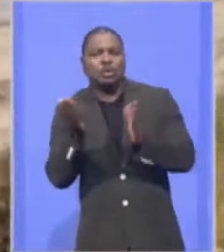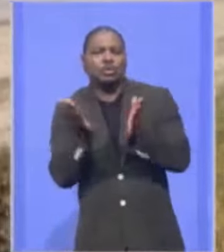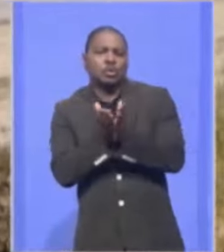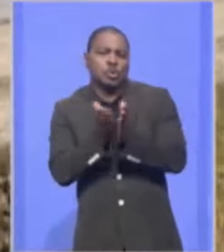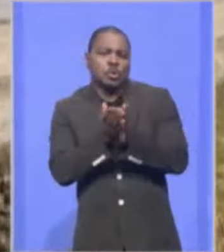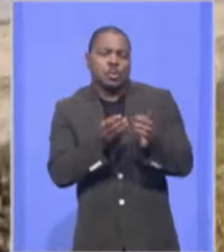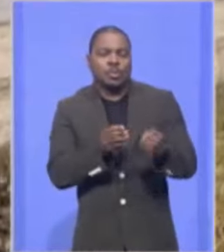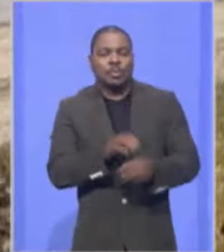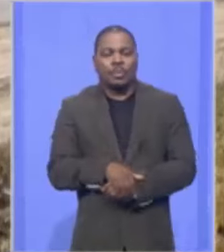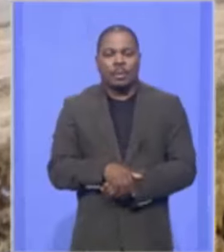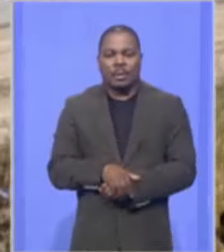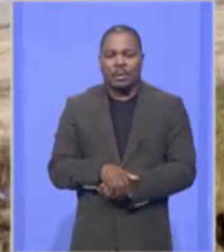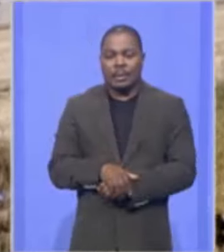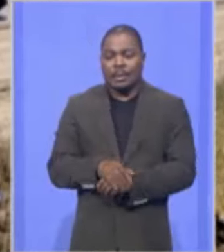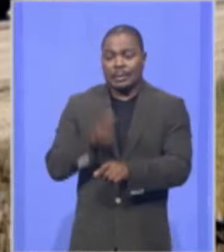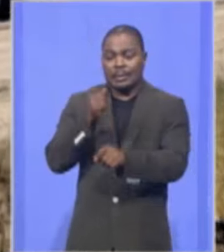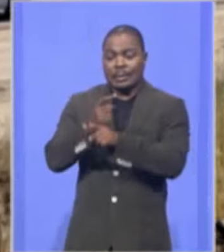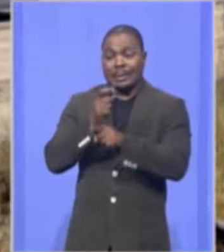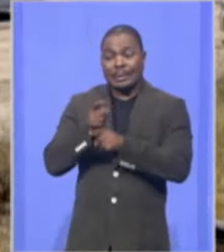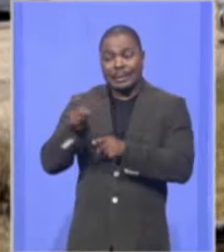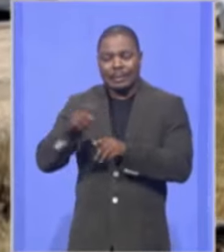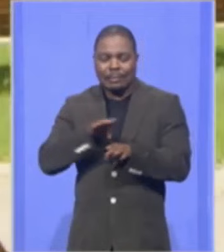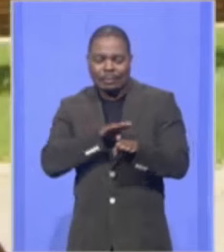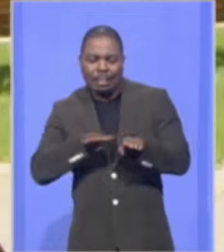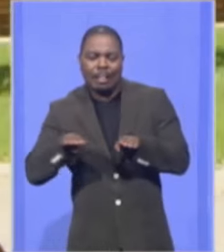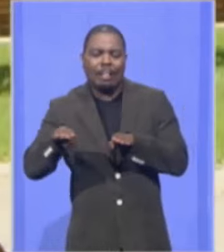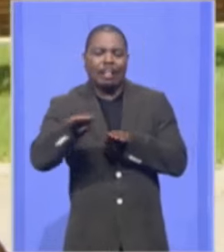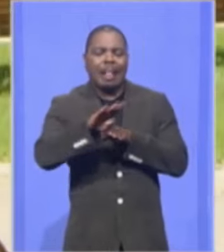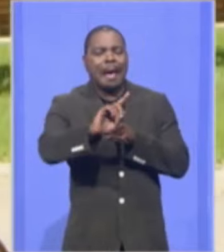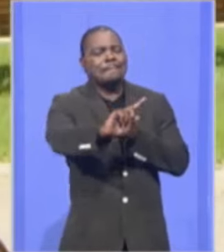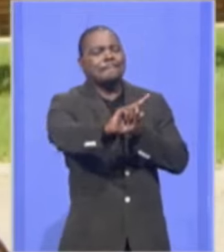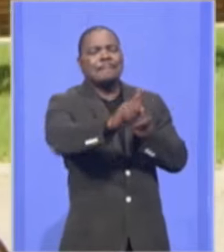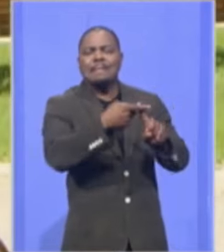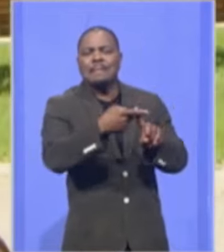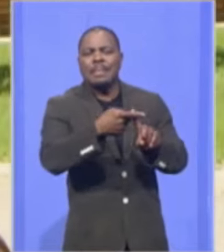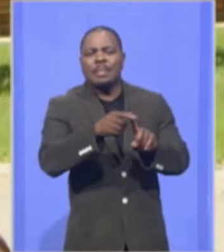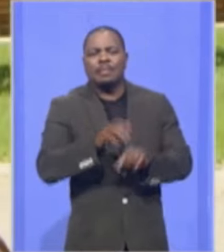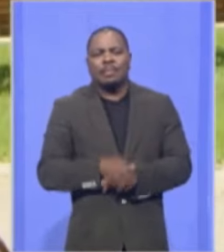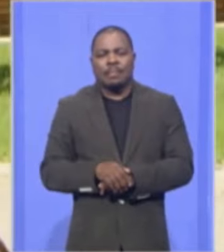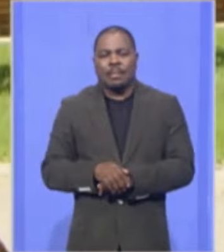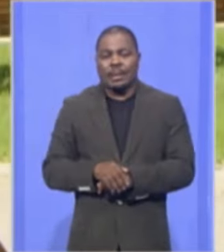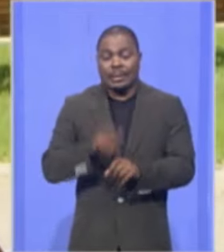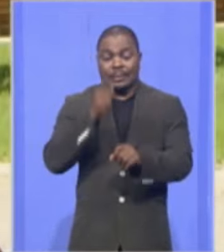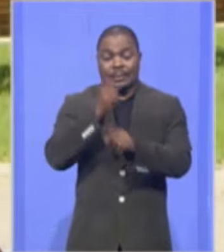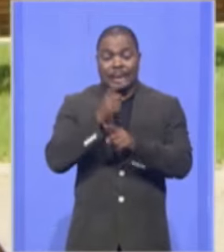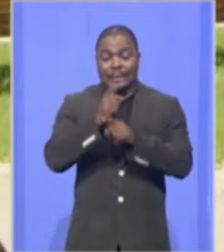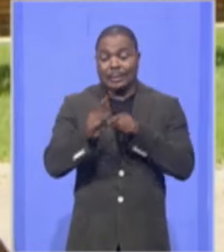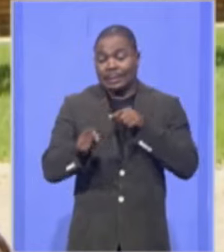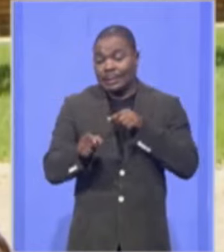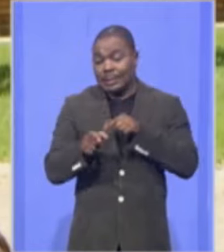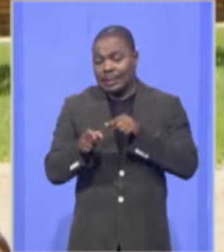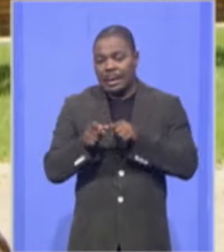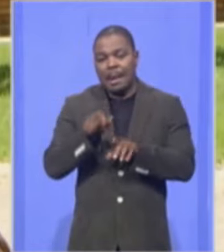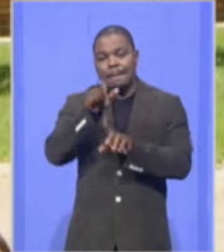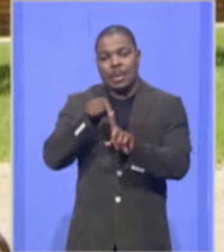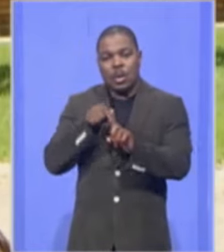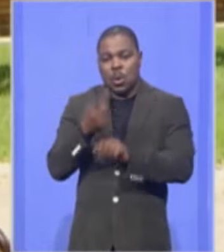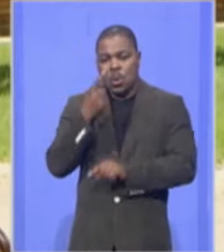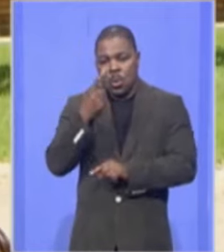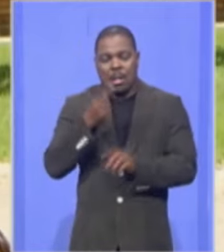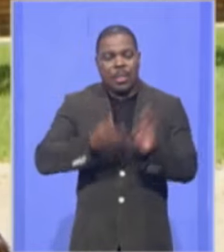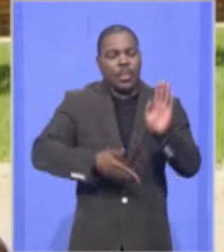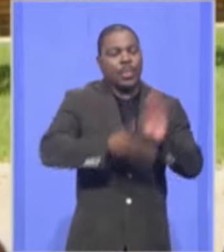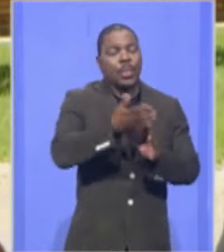They collided after the taxi was overtaking. So one of the occupants in that taxi was a young child who was going to